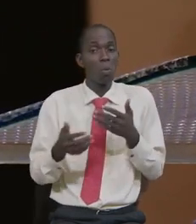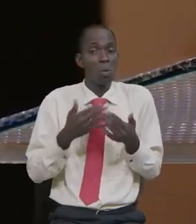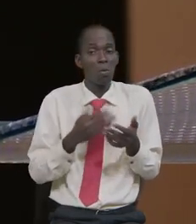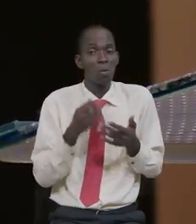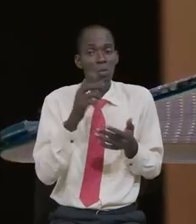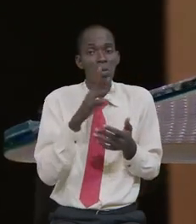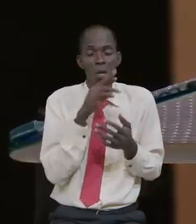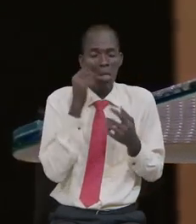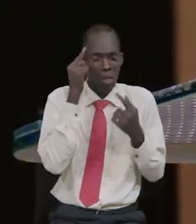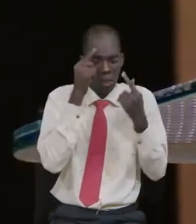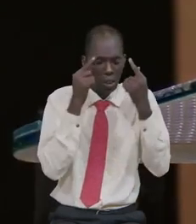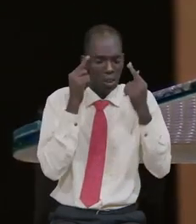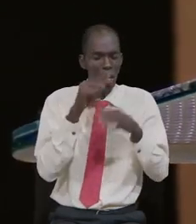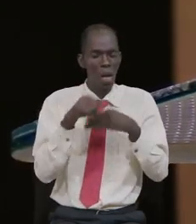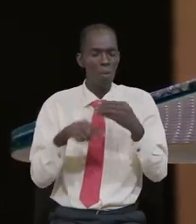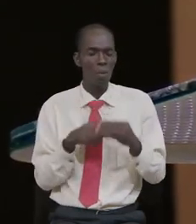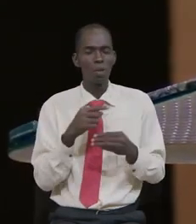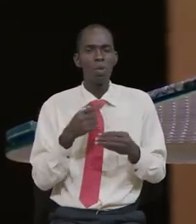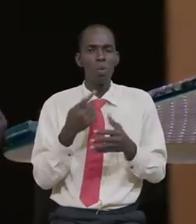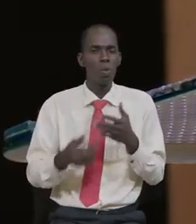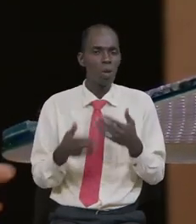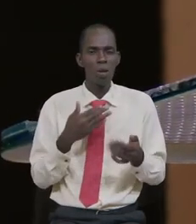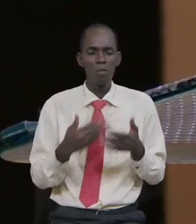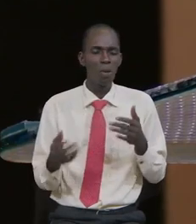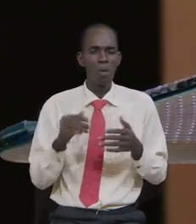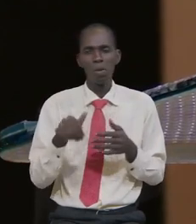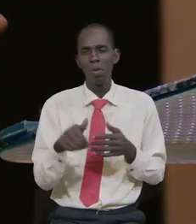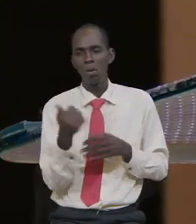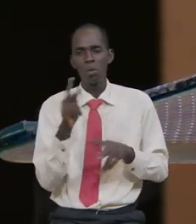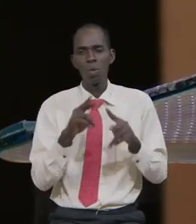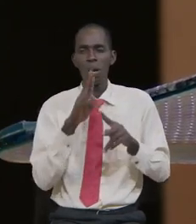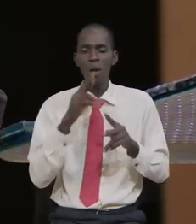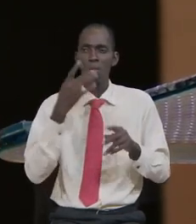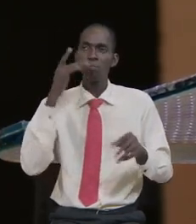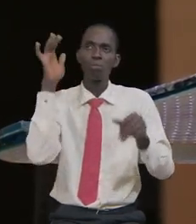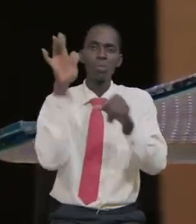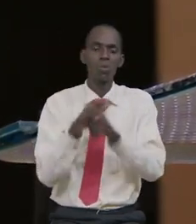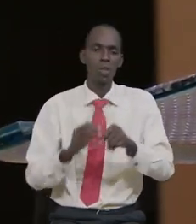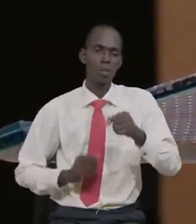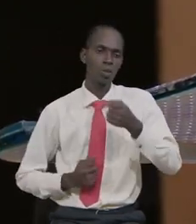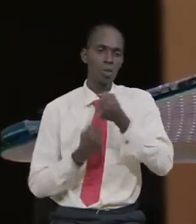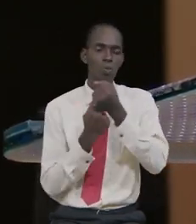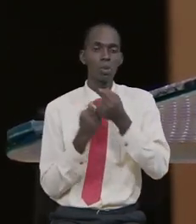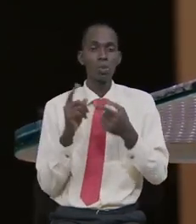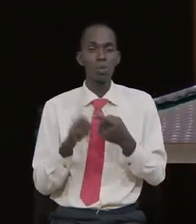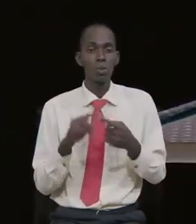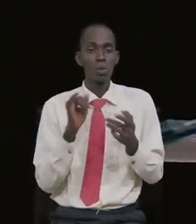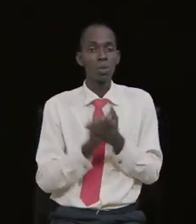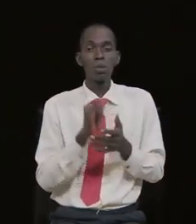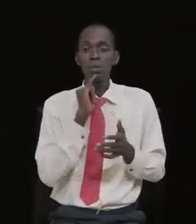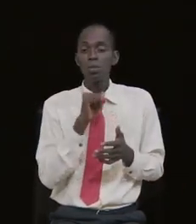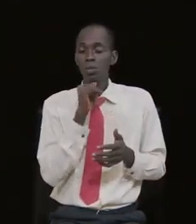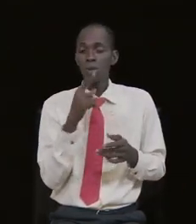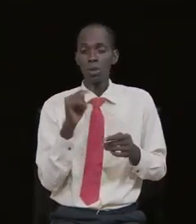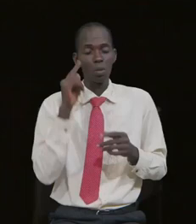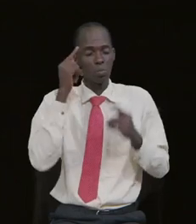whatever other God you have allegiance to. That's not their concern. Their concern is,